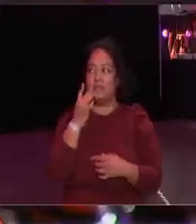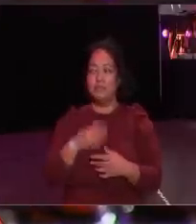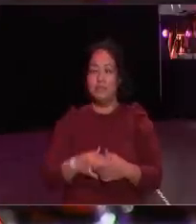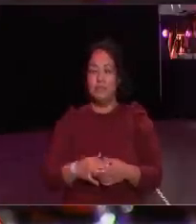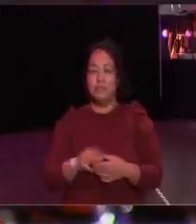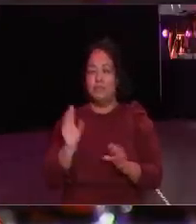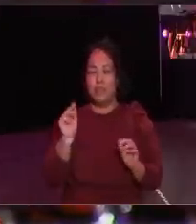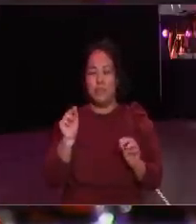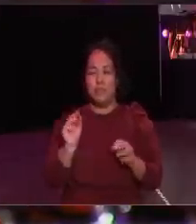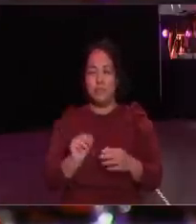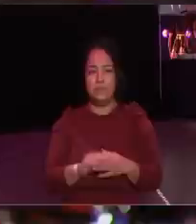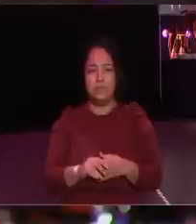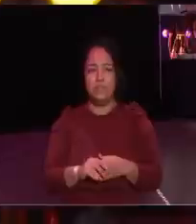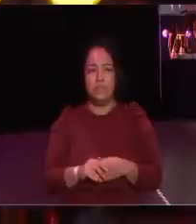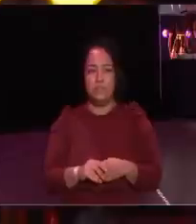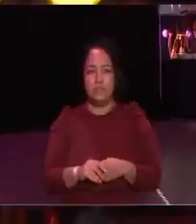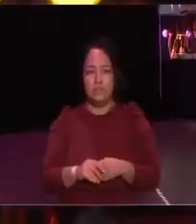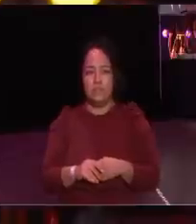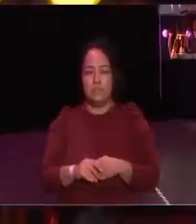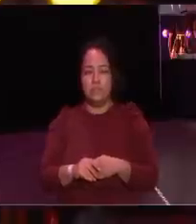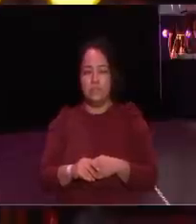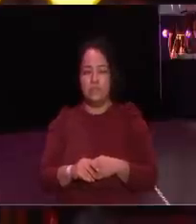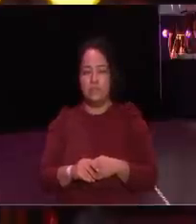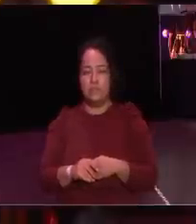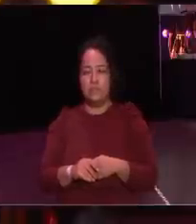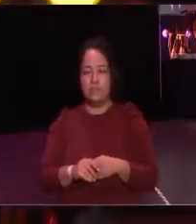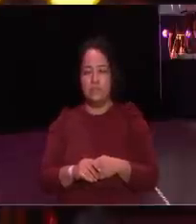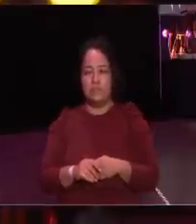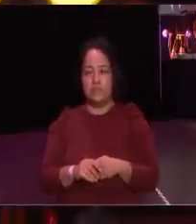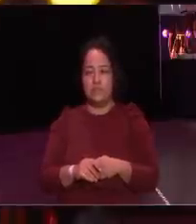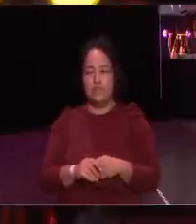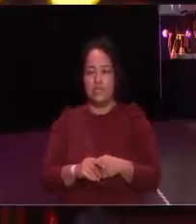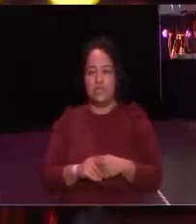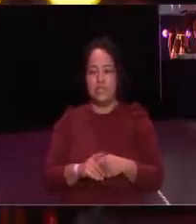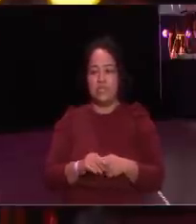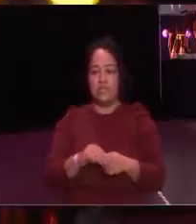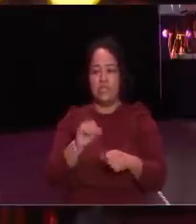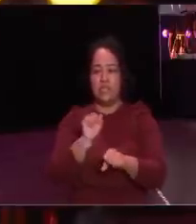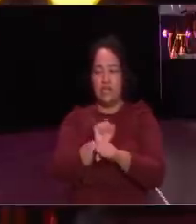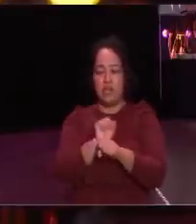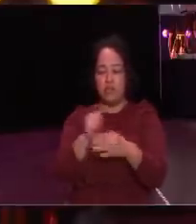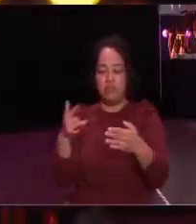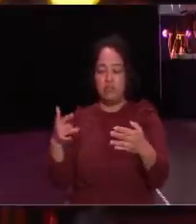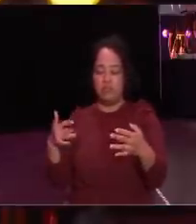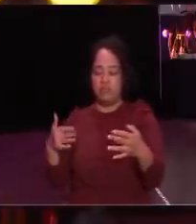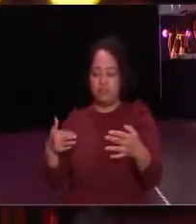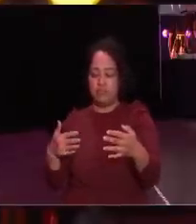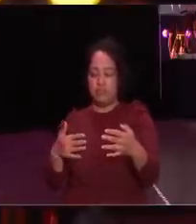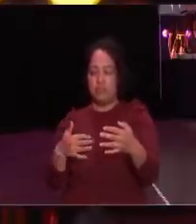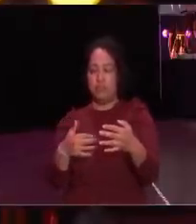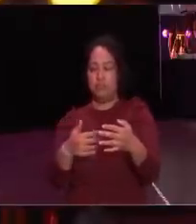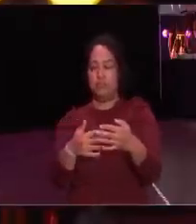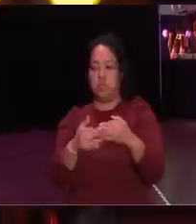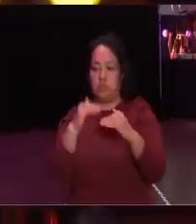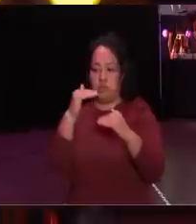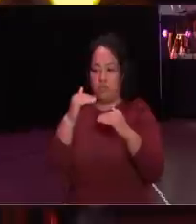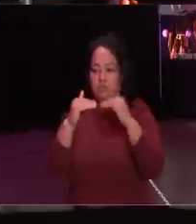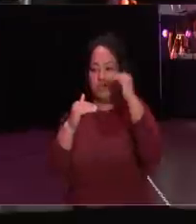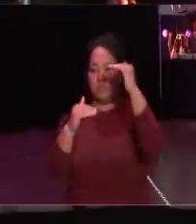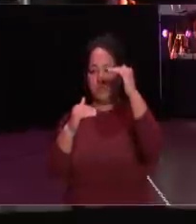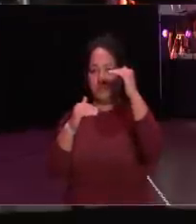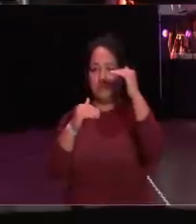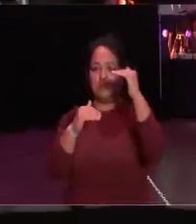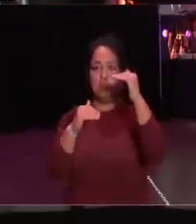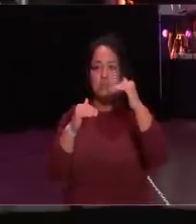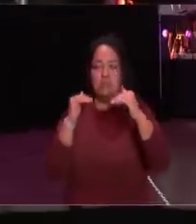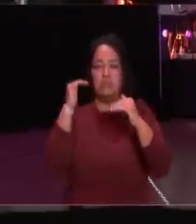No. No. Es un asunto de trayectoria. It's a thing about your trajectory. Para pasar de un nivel a otro, by going from one level to the next, tienes